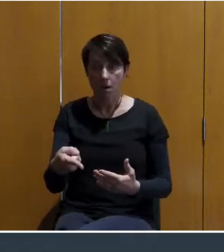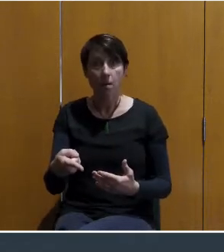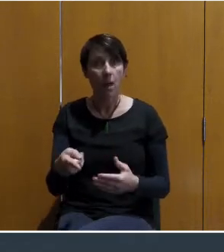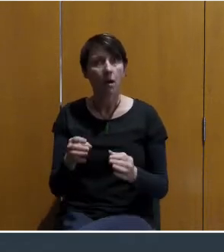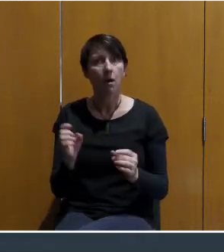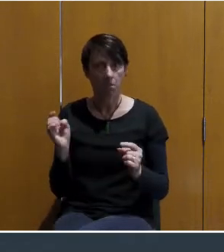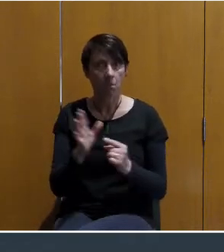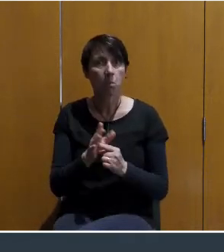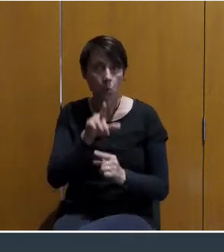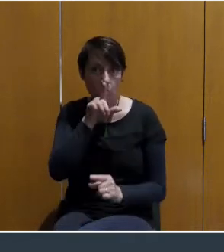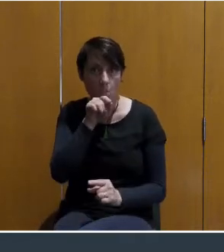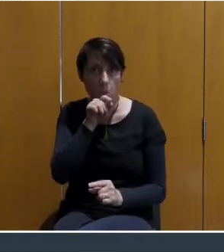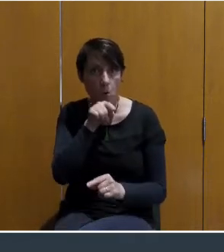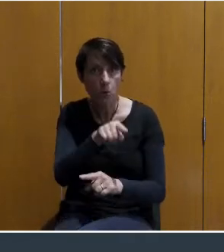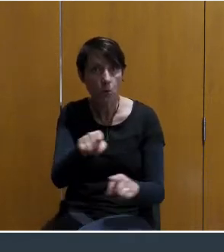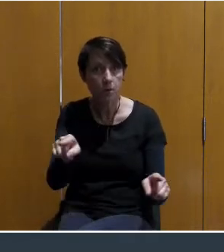And